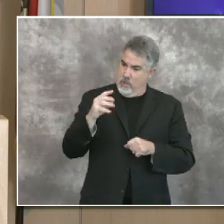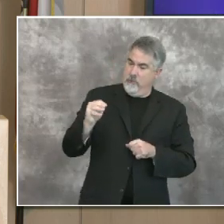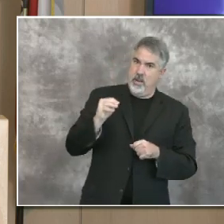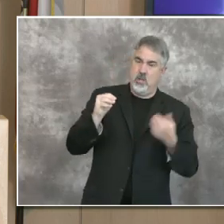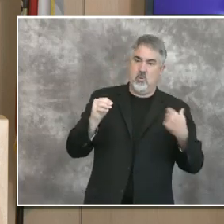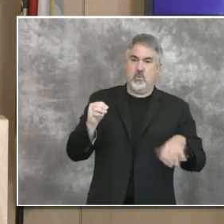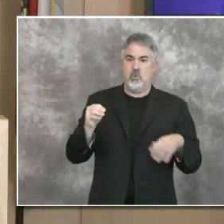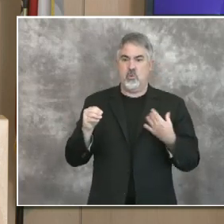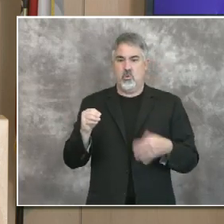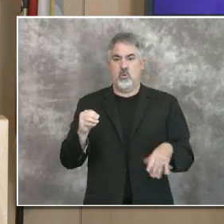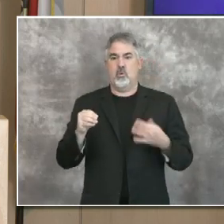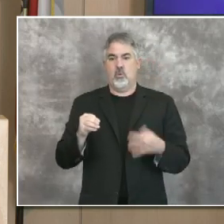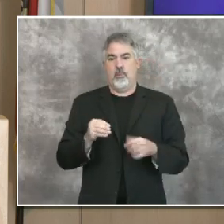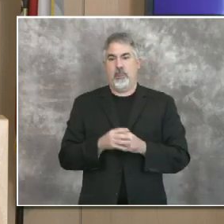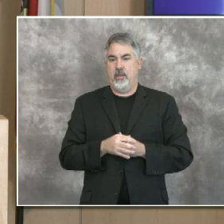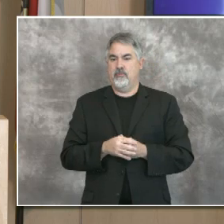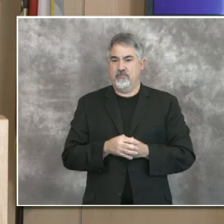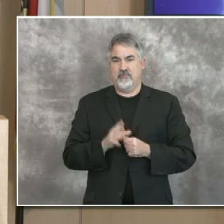1 million cases.